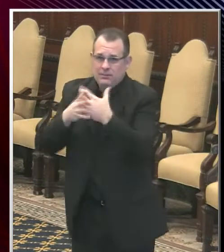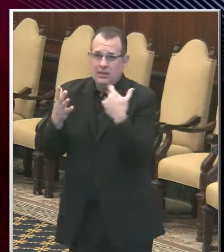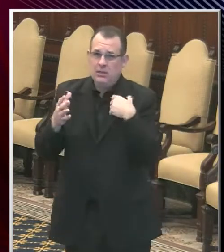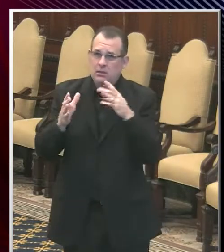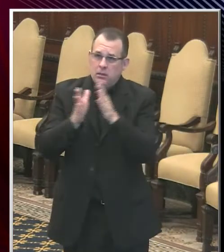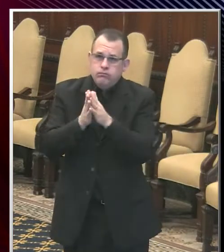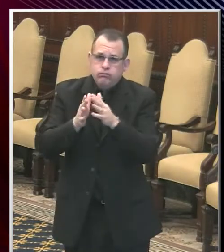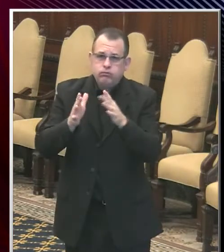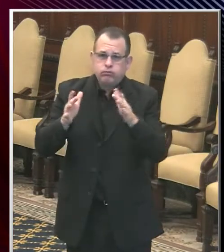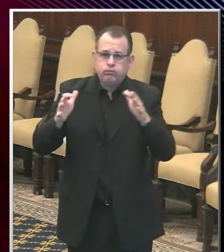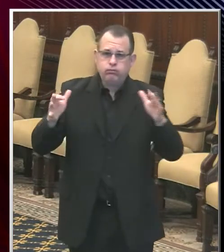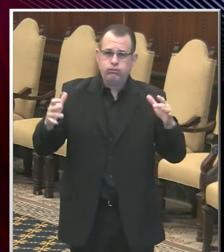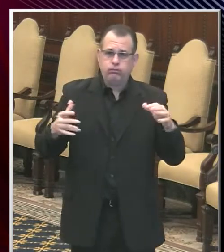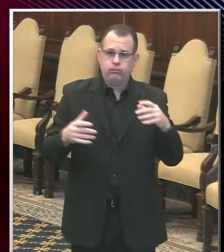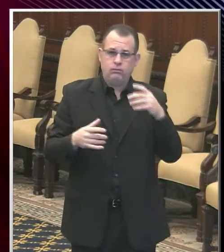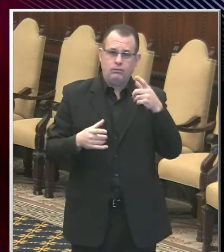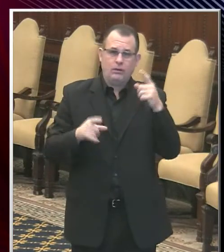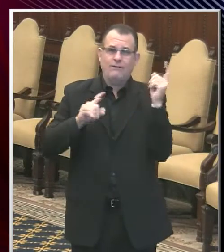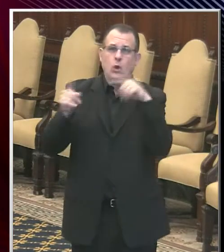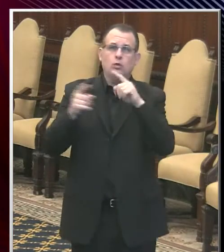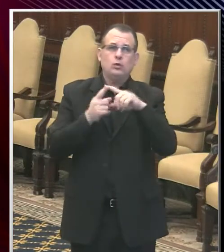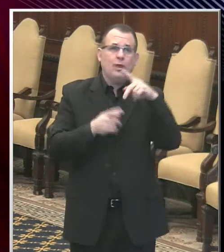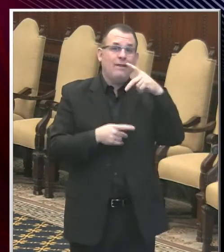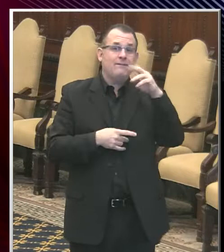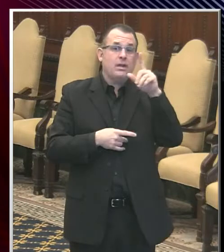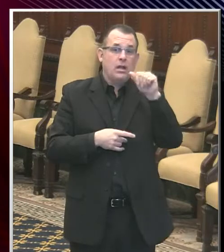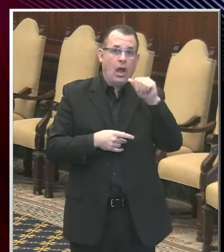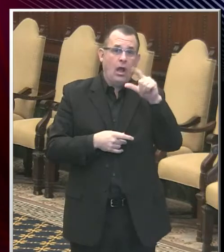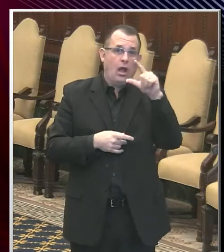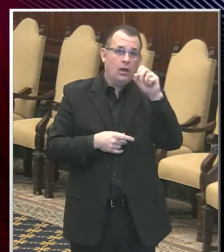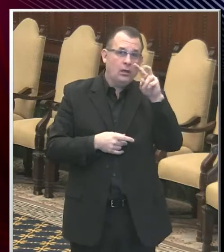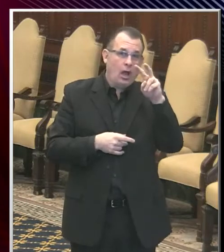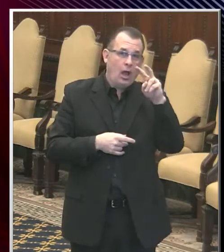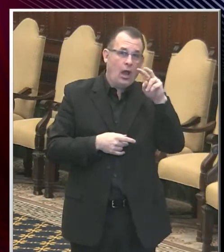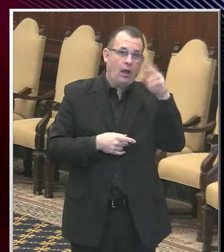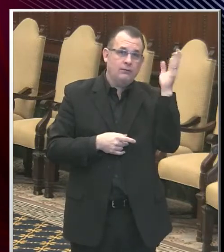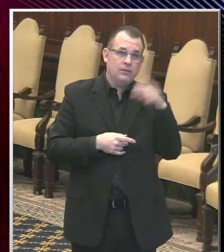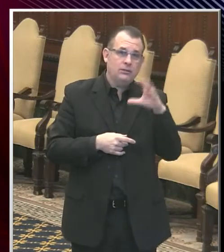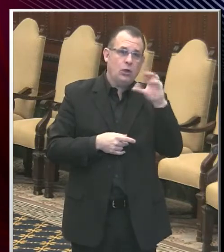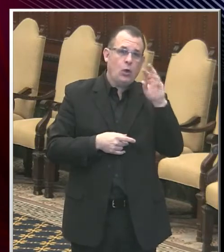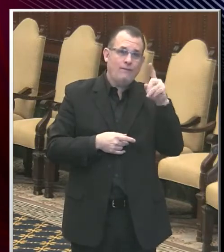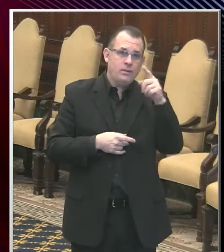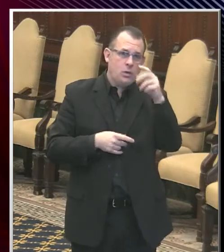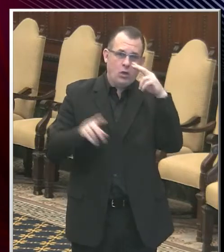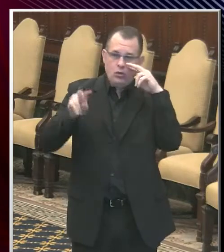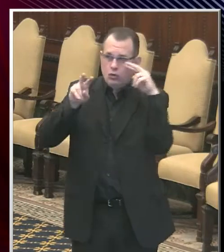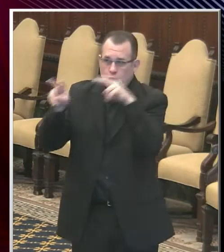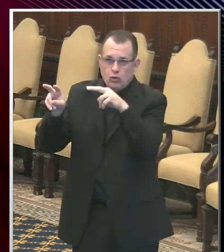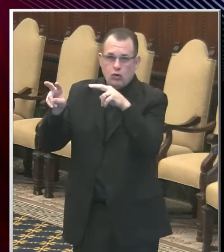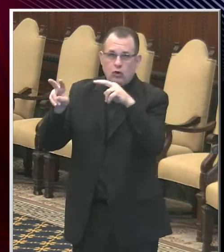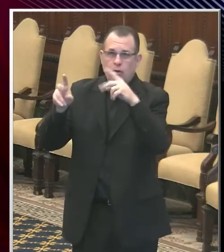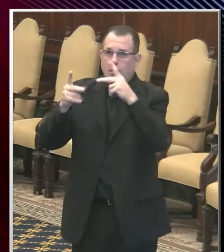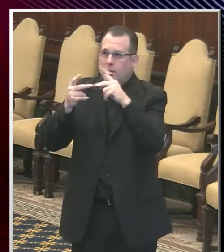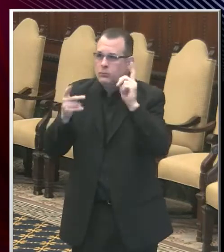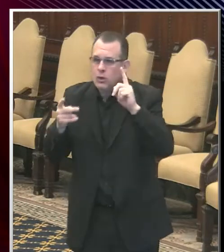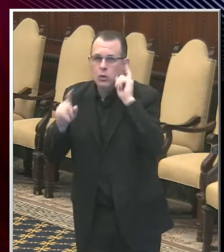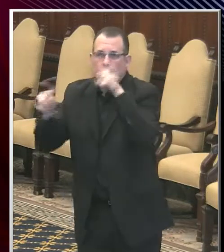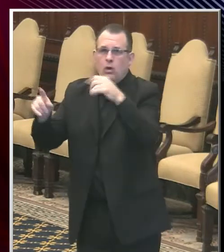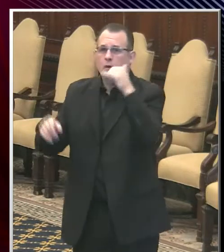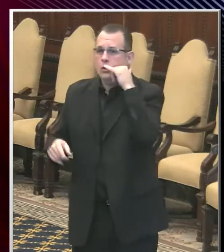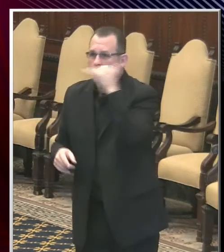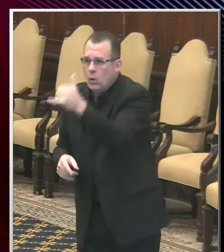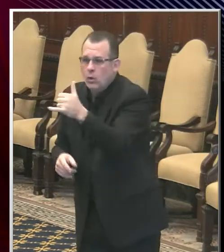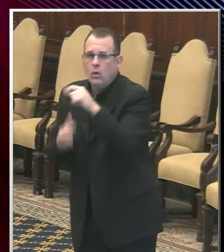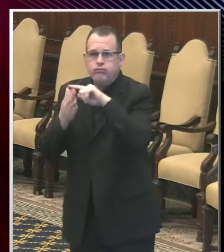to phila.gov/COVID, you'll see links and phone numbers to the sites where you can get testing. There's one new site that I can announce today will be available on